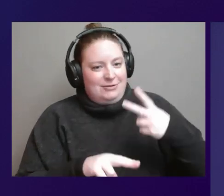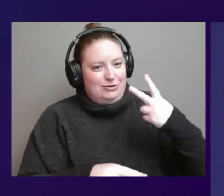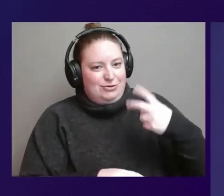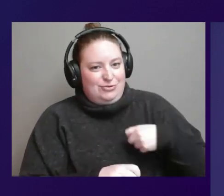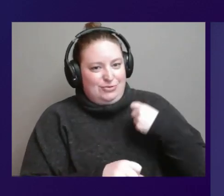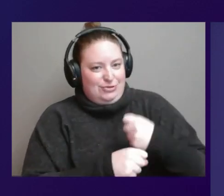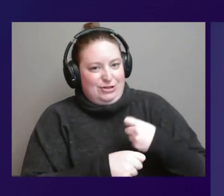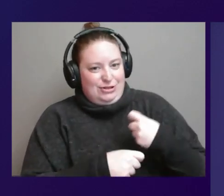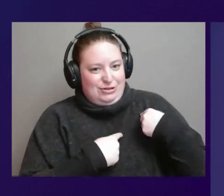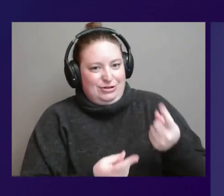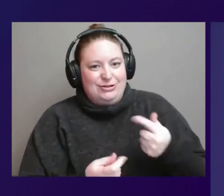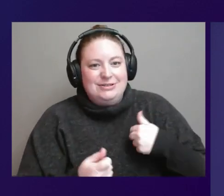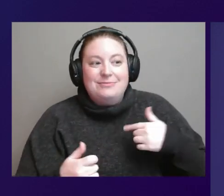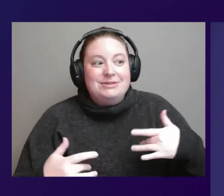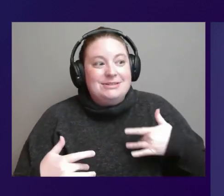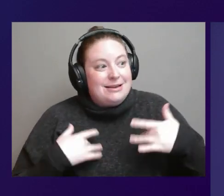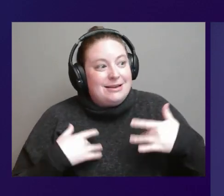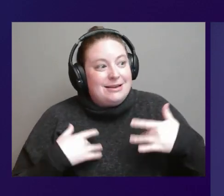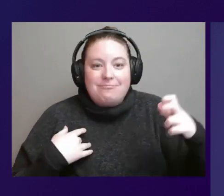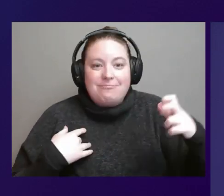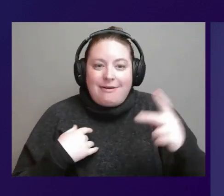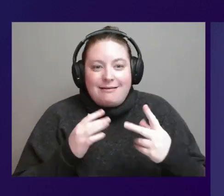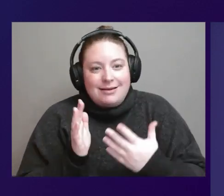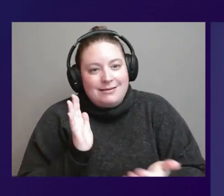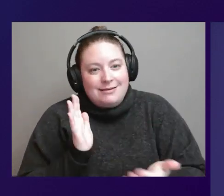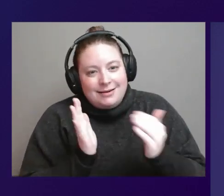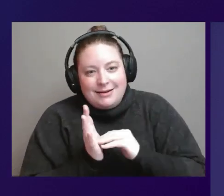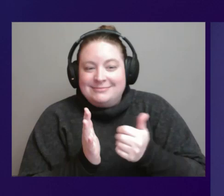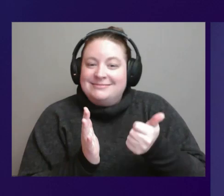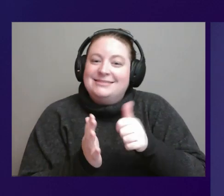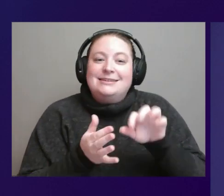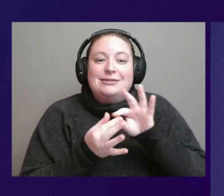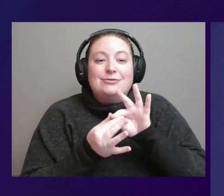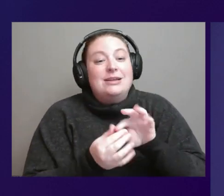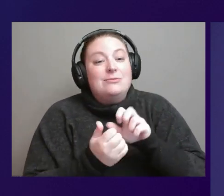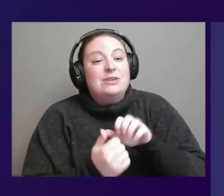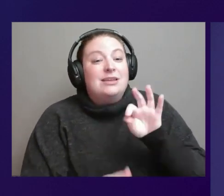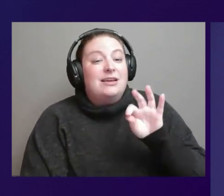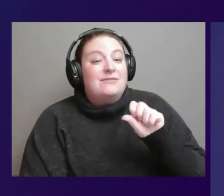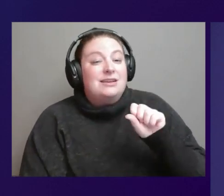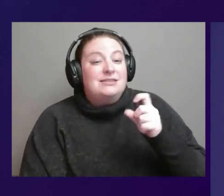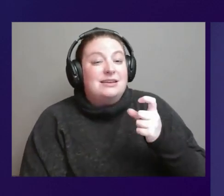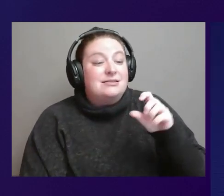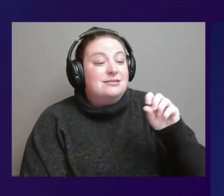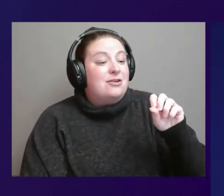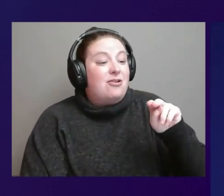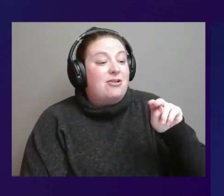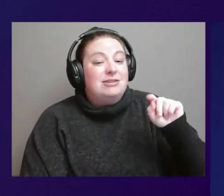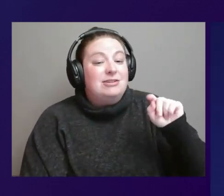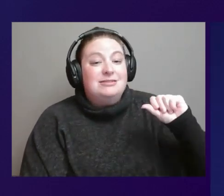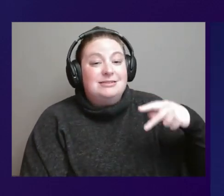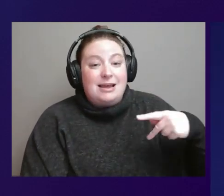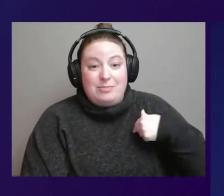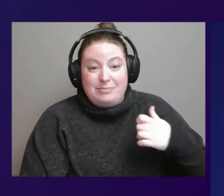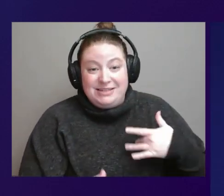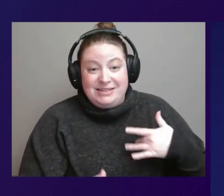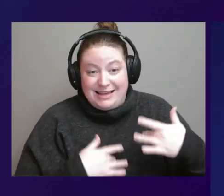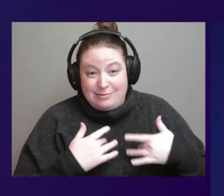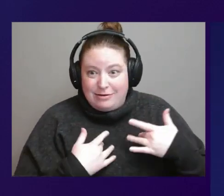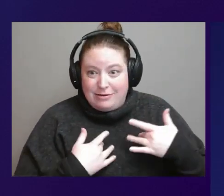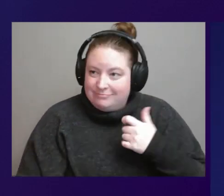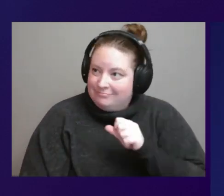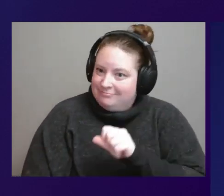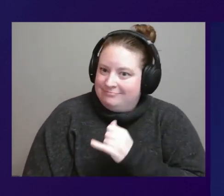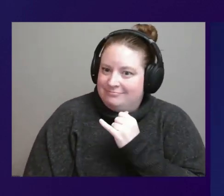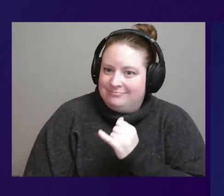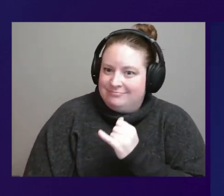back here again talking about it. Anything to do with FSx ONTAP, I'm really excited about. So. Yeah, likewise. Yeah, it's been a crazy 2 years,